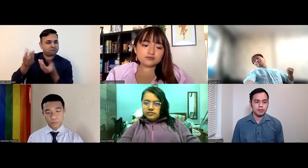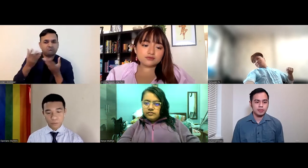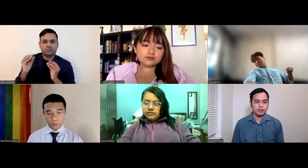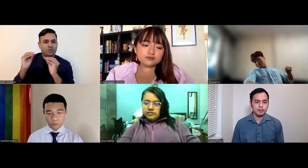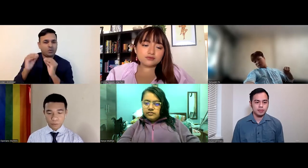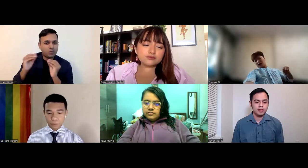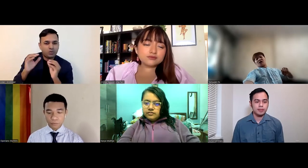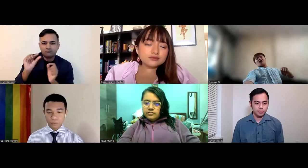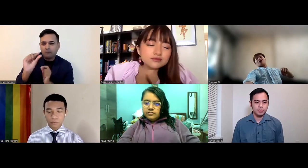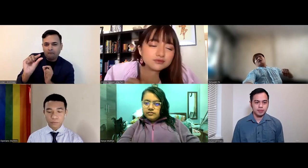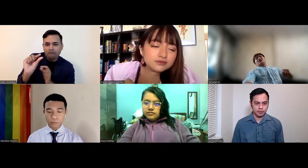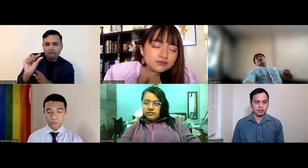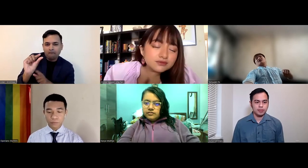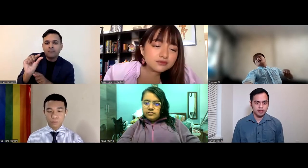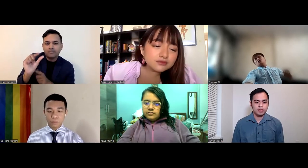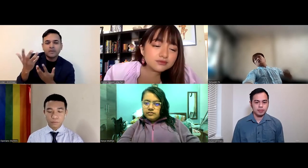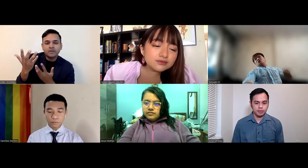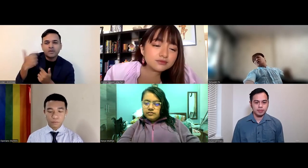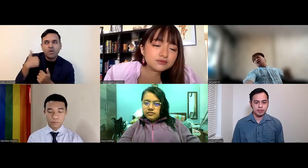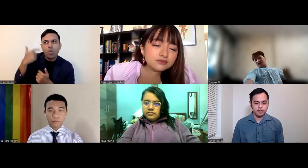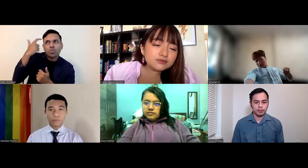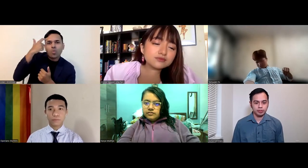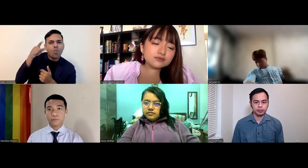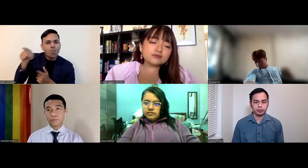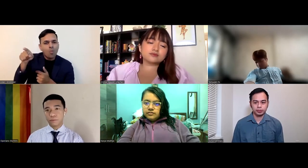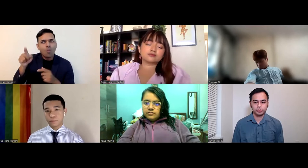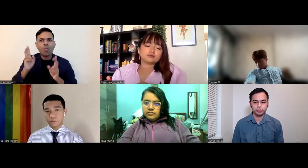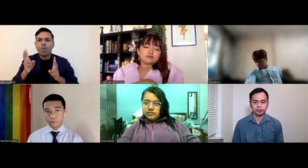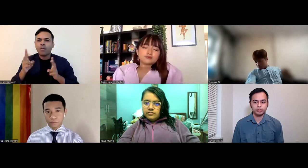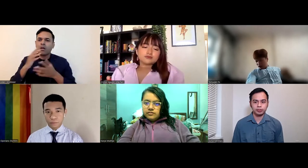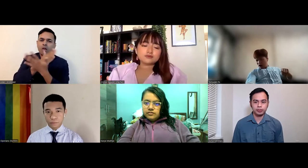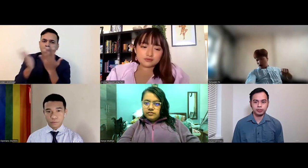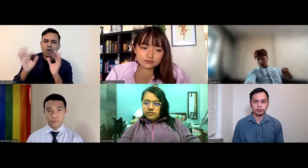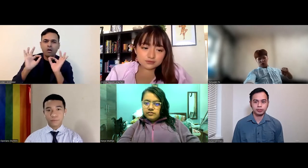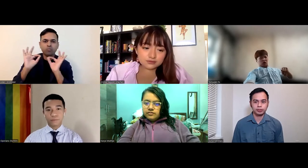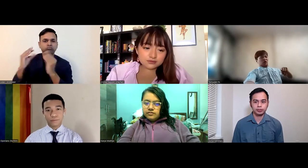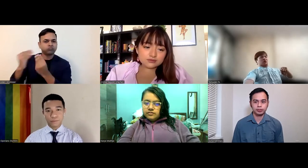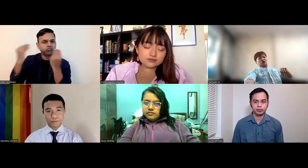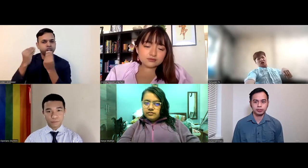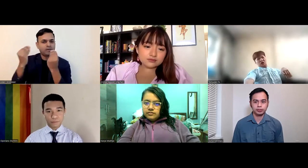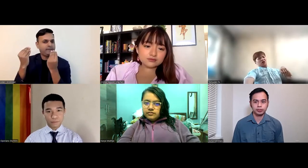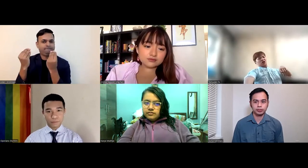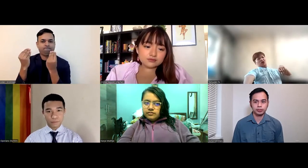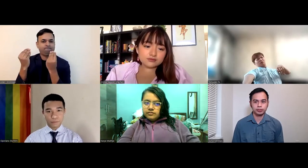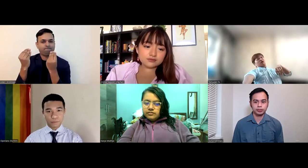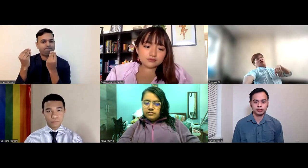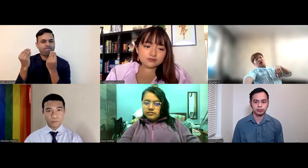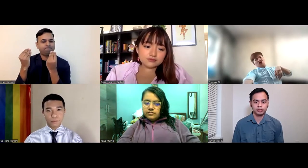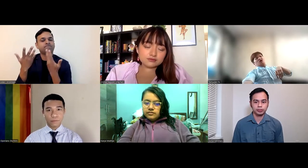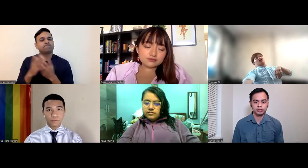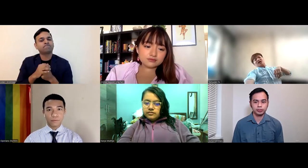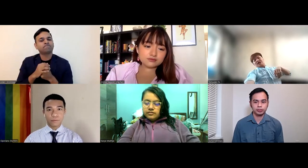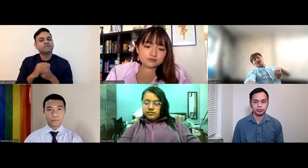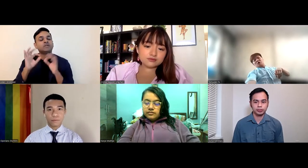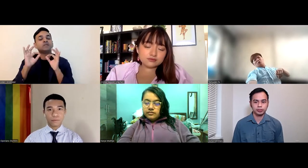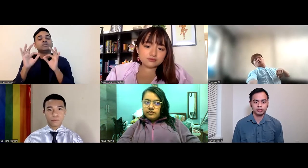own separate unique programs for disabled kids, which is what we found out later. What that